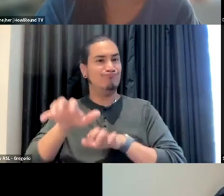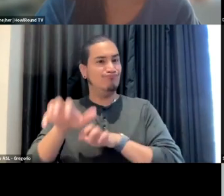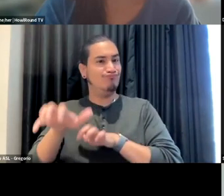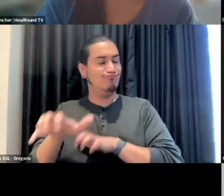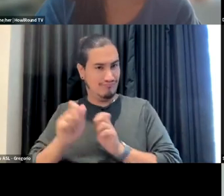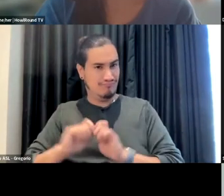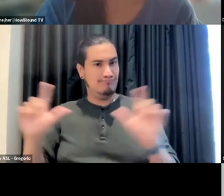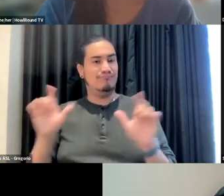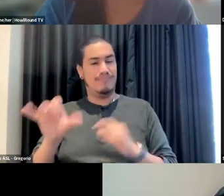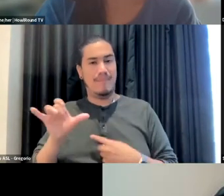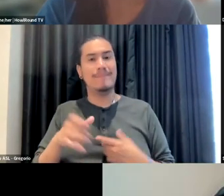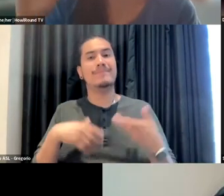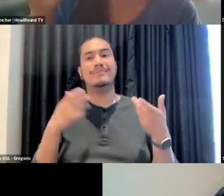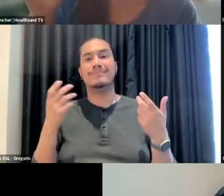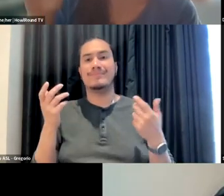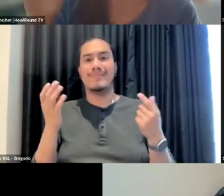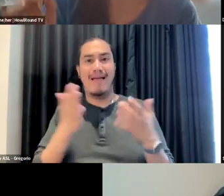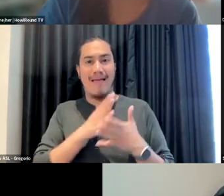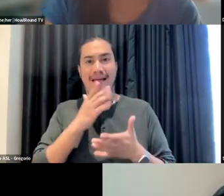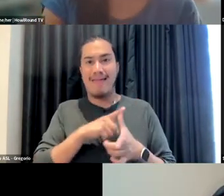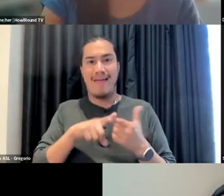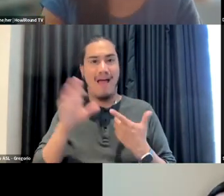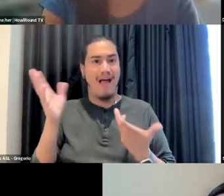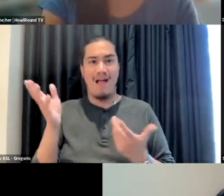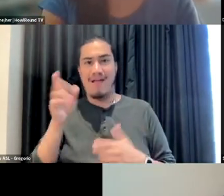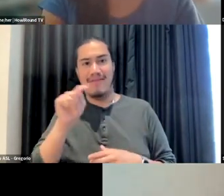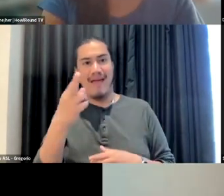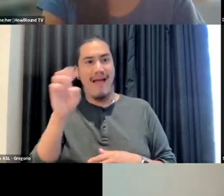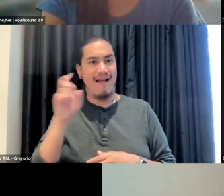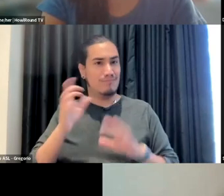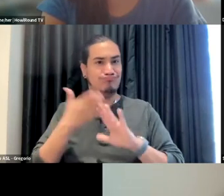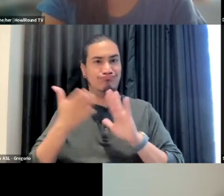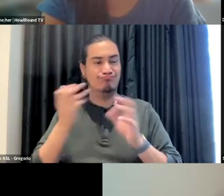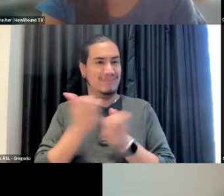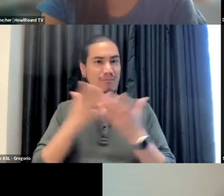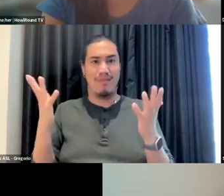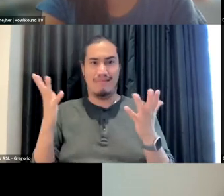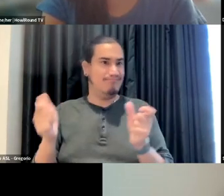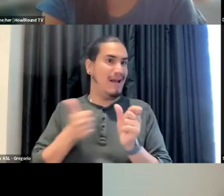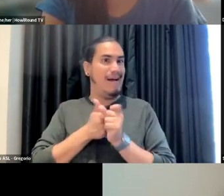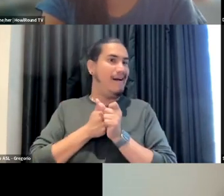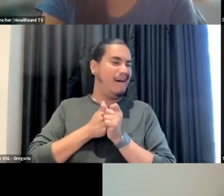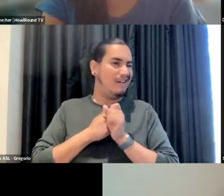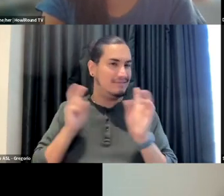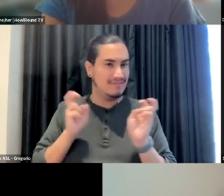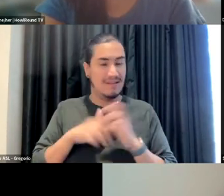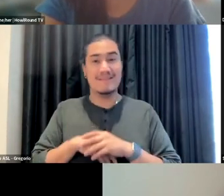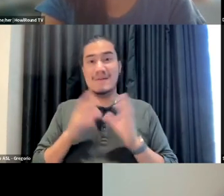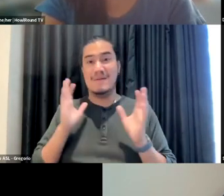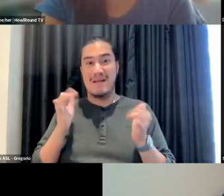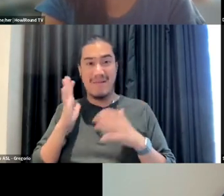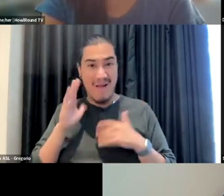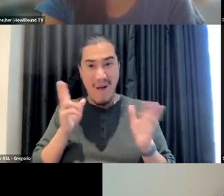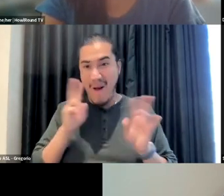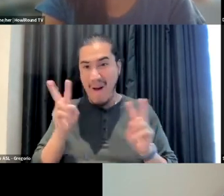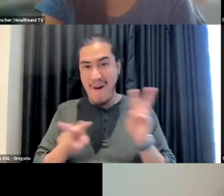for being able to manage everything behind the scenes. And with that, I am going to turn over, I'm seeing some